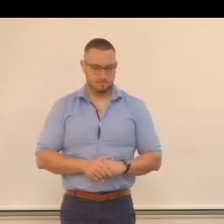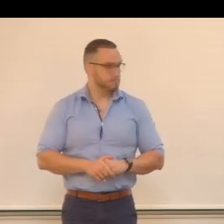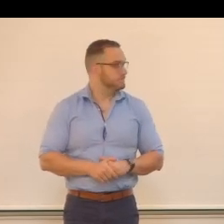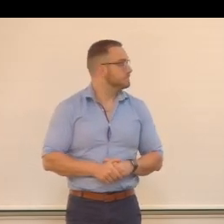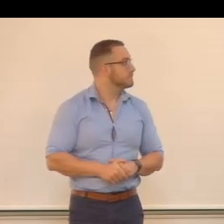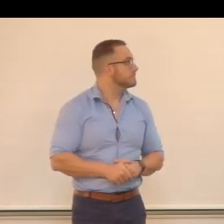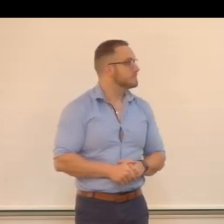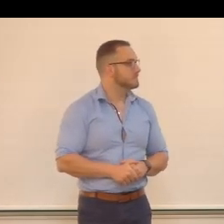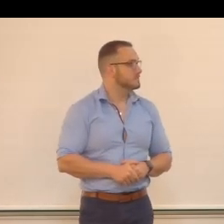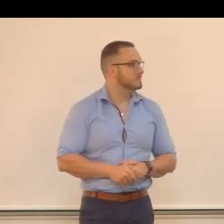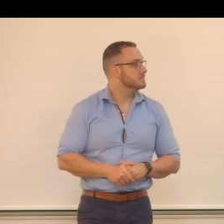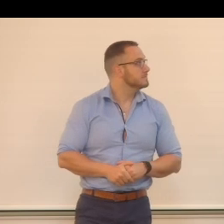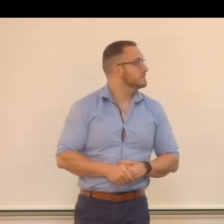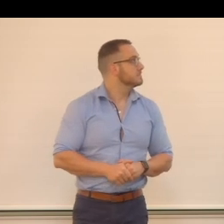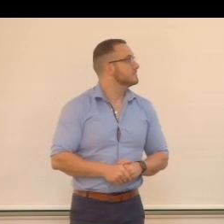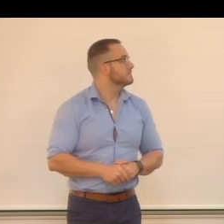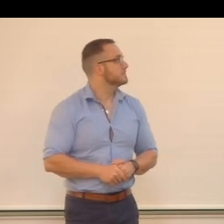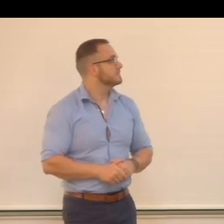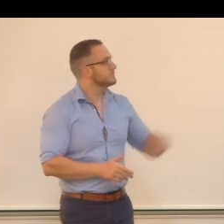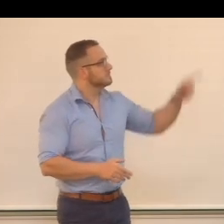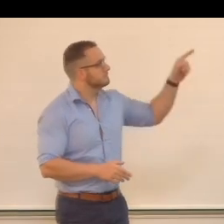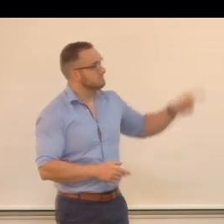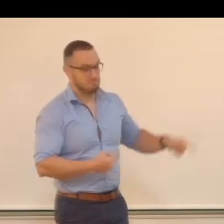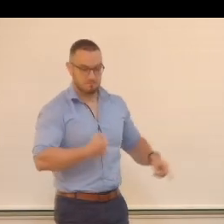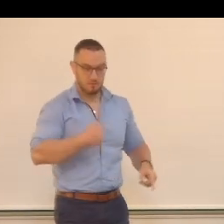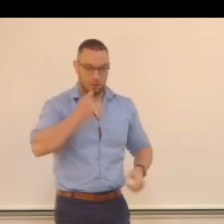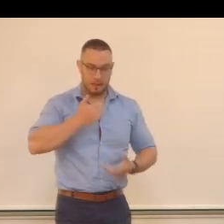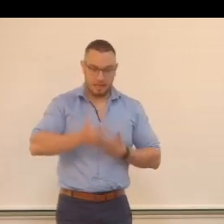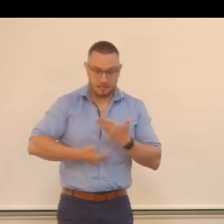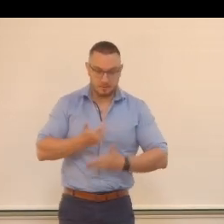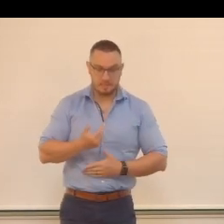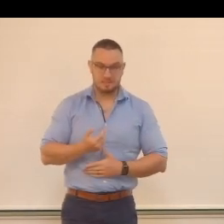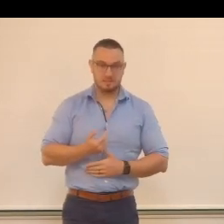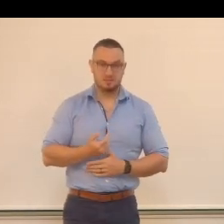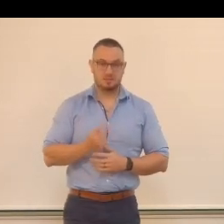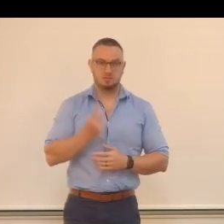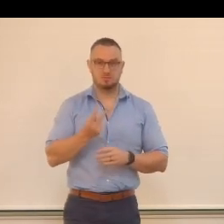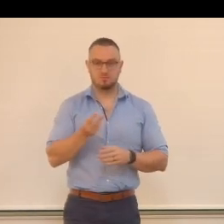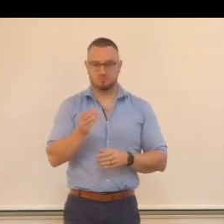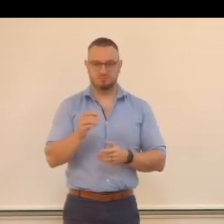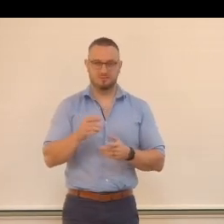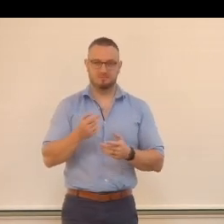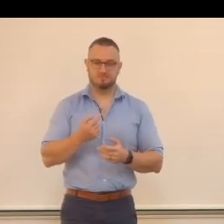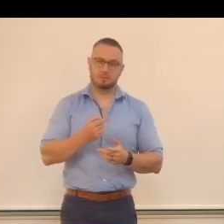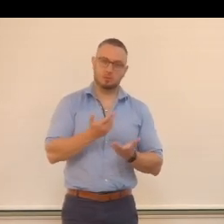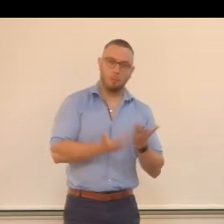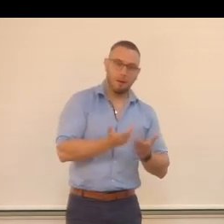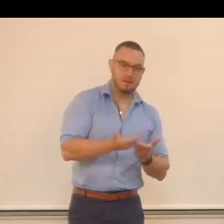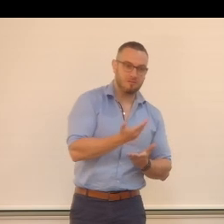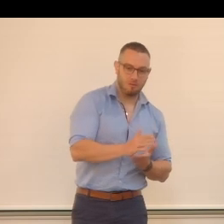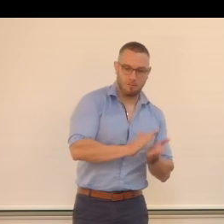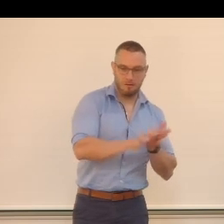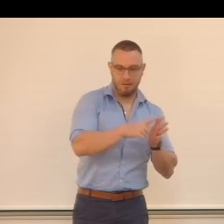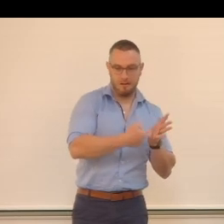So I'm going to just an outline about me. I'm going to talk about kind of the two sides of the coin, the comparison of HERA